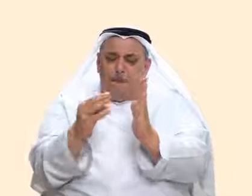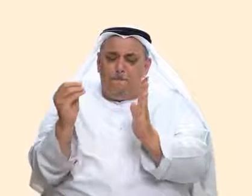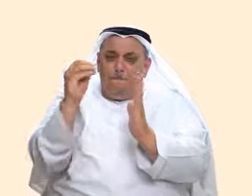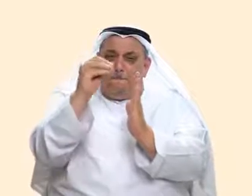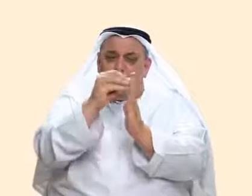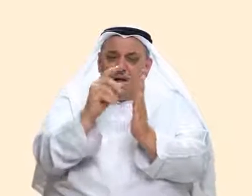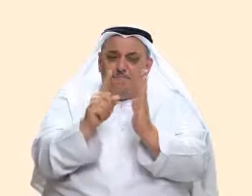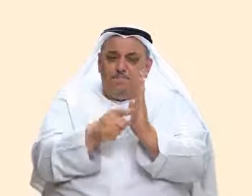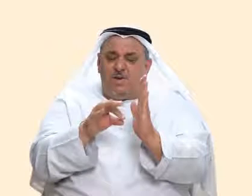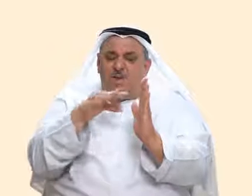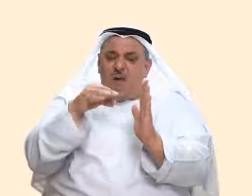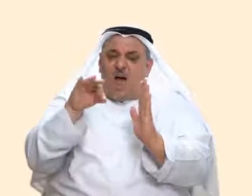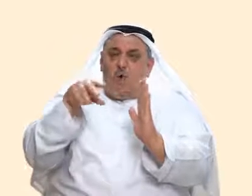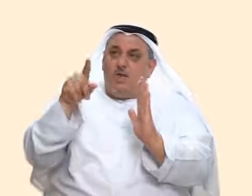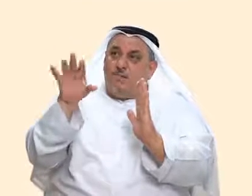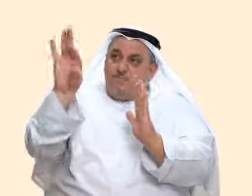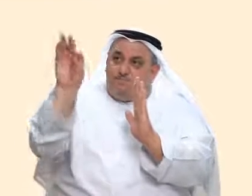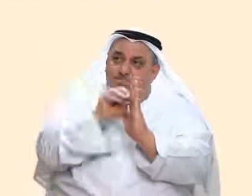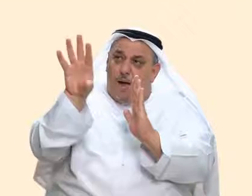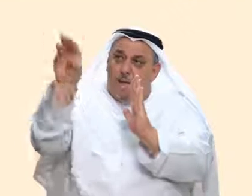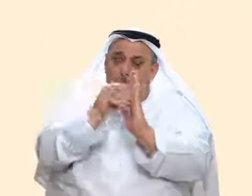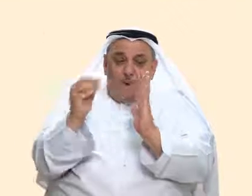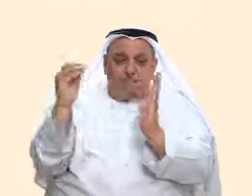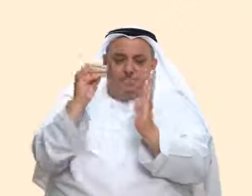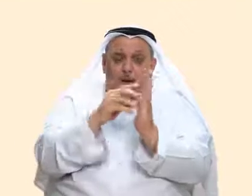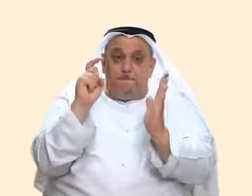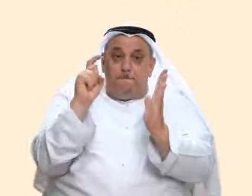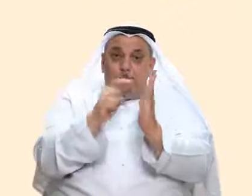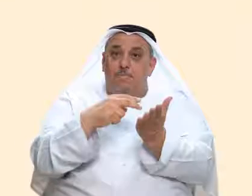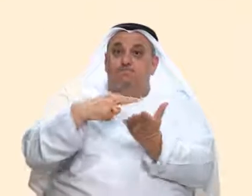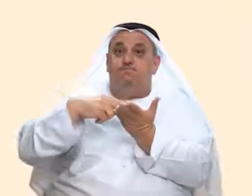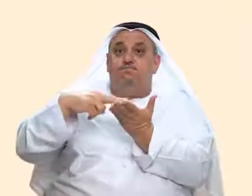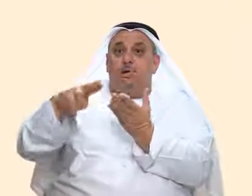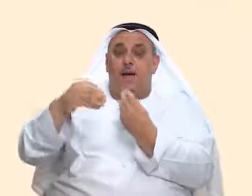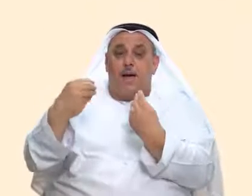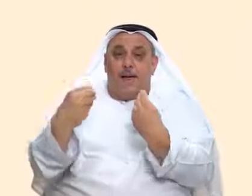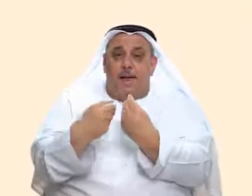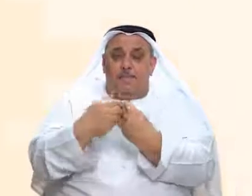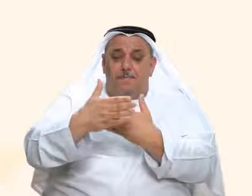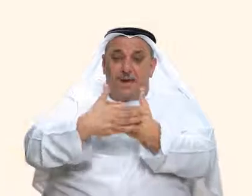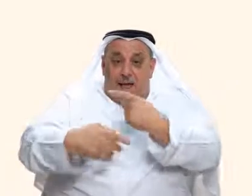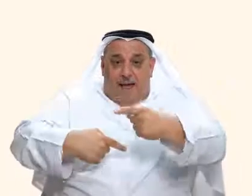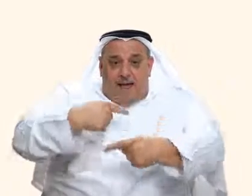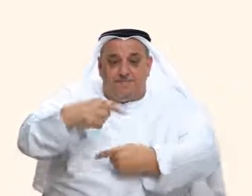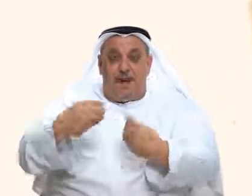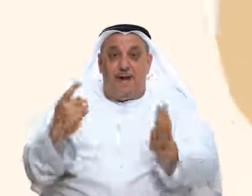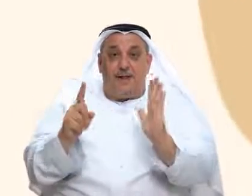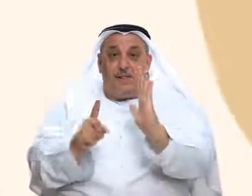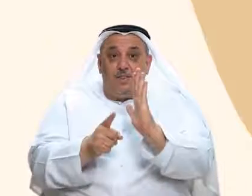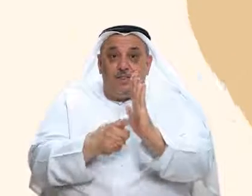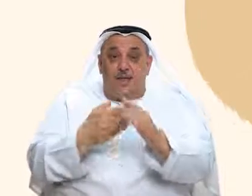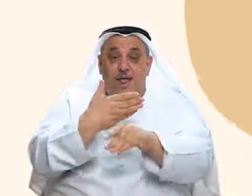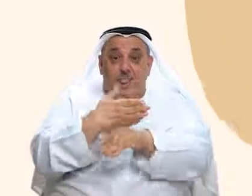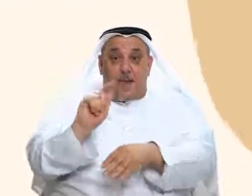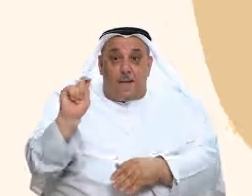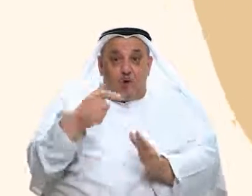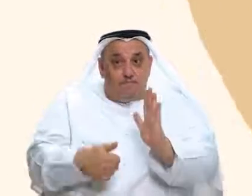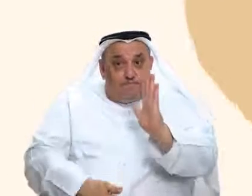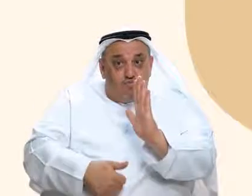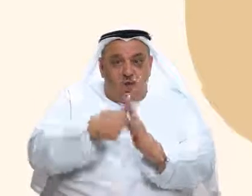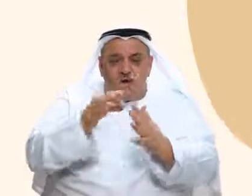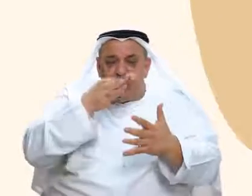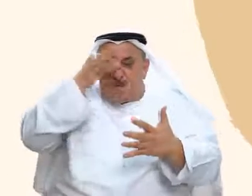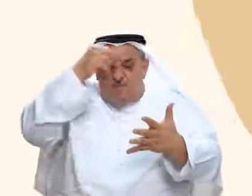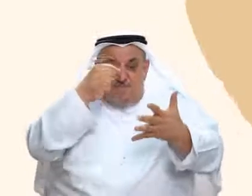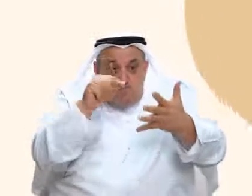in the form. Upload needed documents, then press on Submit to complete the service. To avoid any delay, please make sure